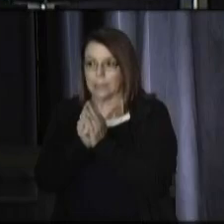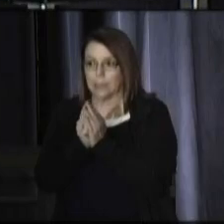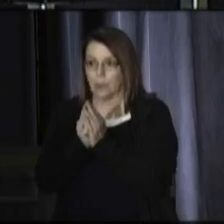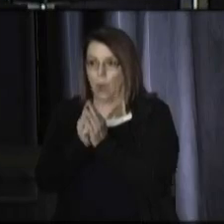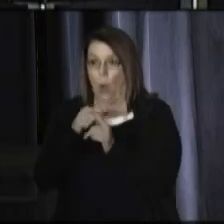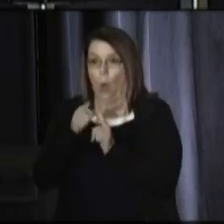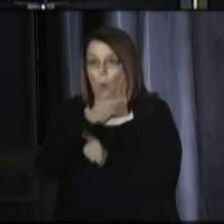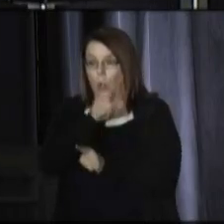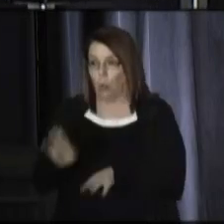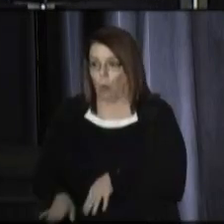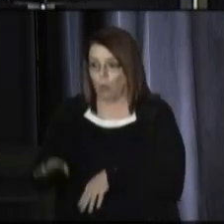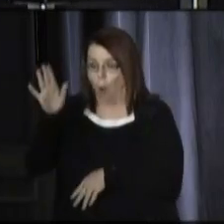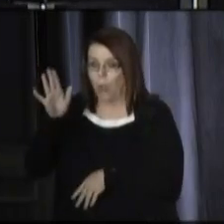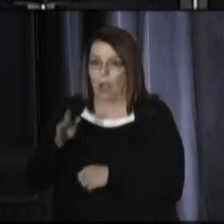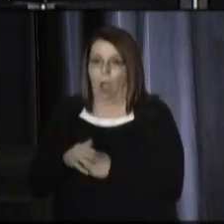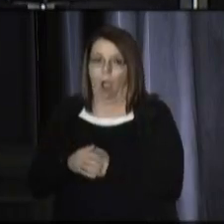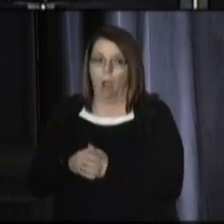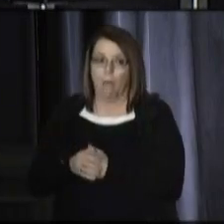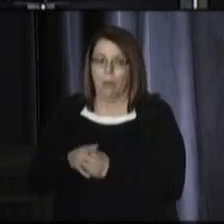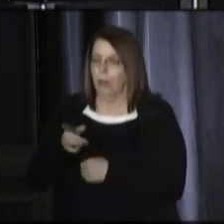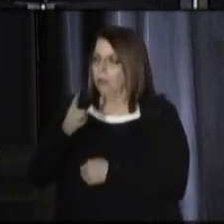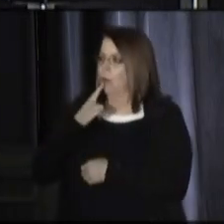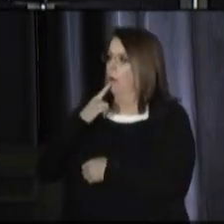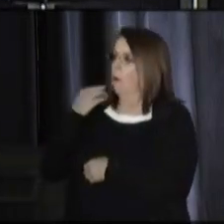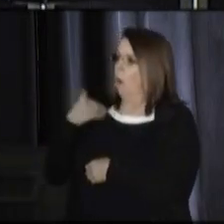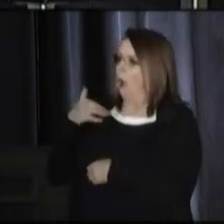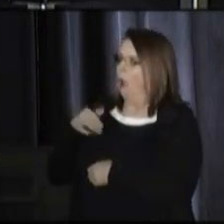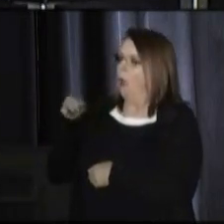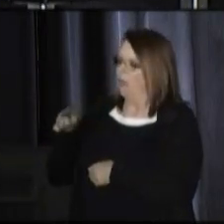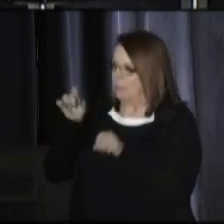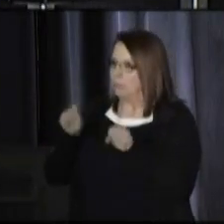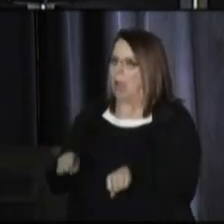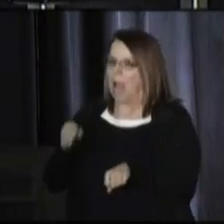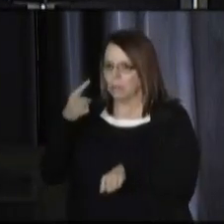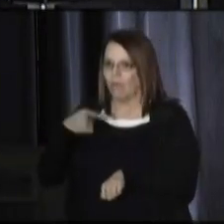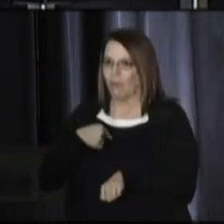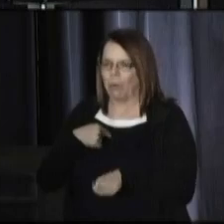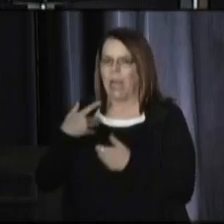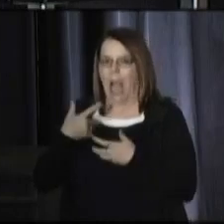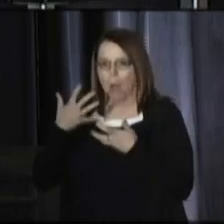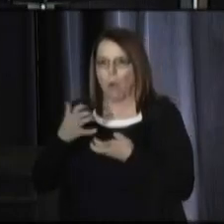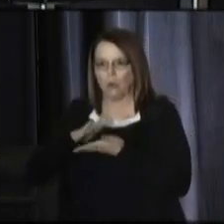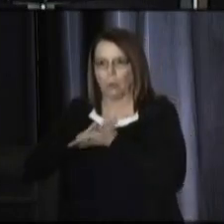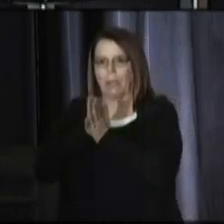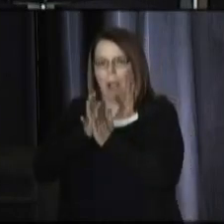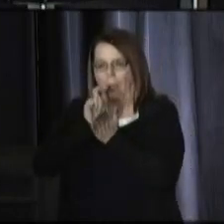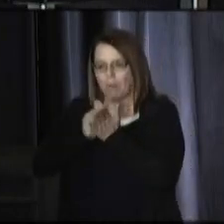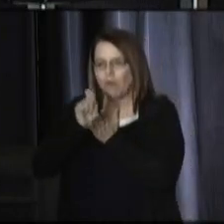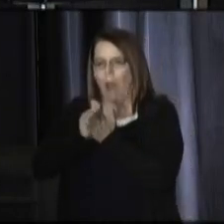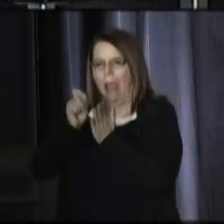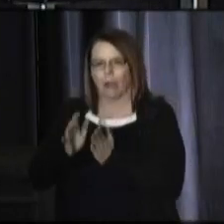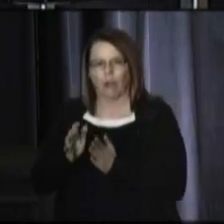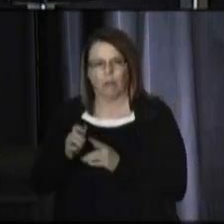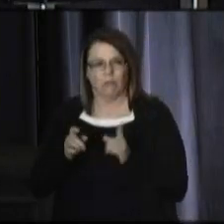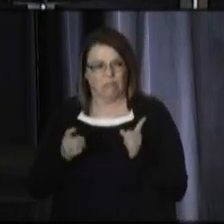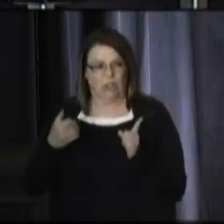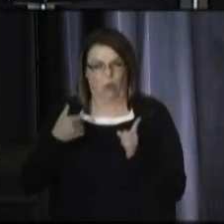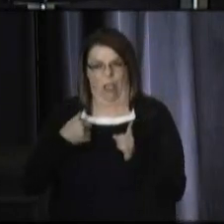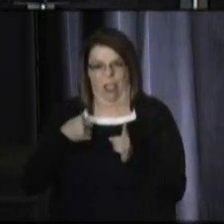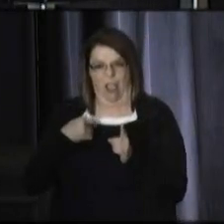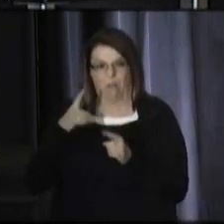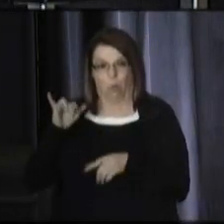people's business. But, and then it's like 3 hours, and then it always ends with, but that's their business. We don't talk about